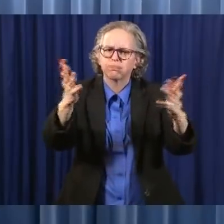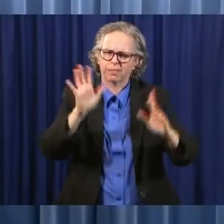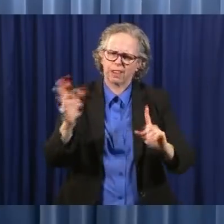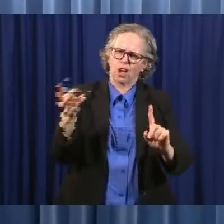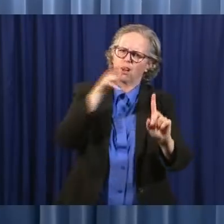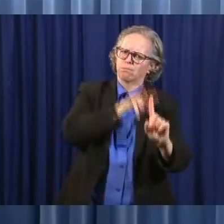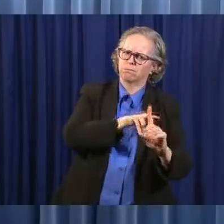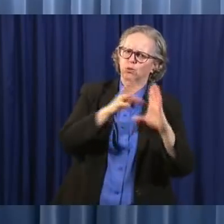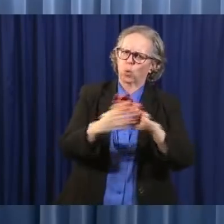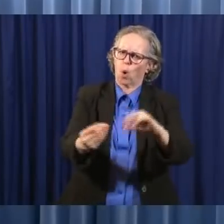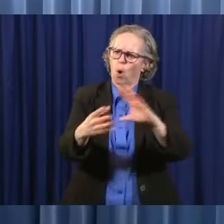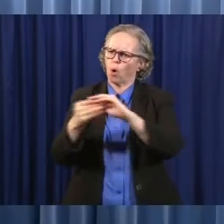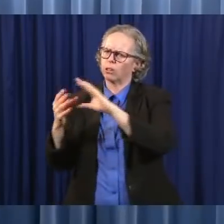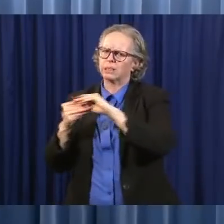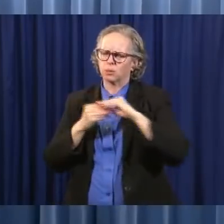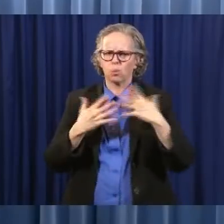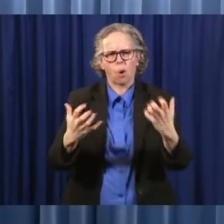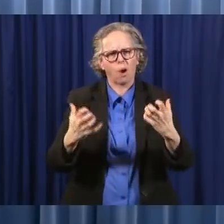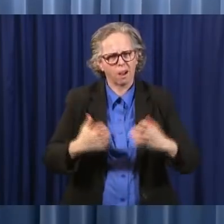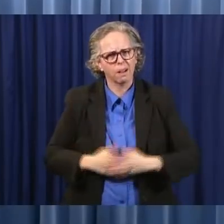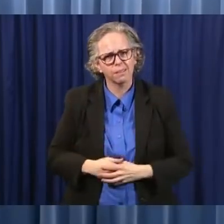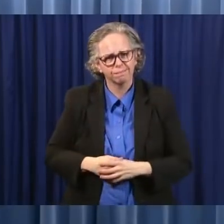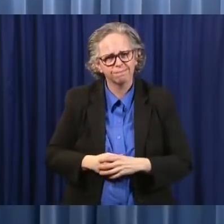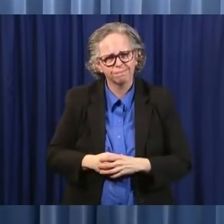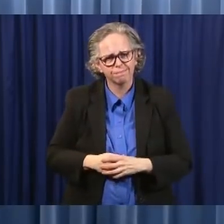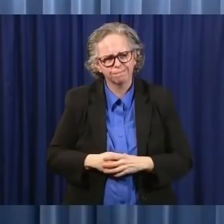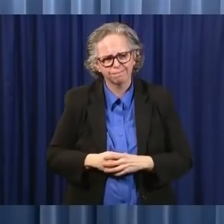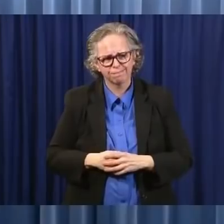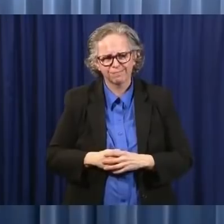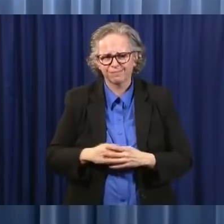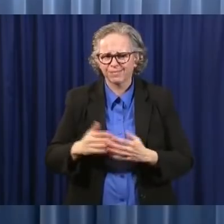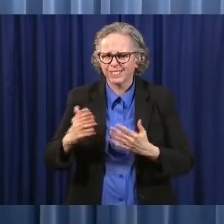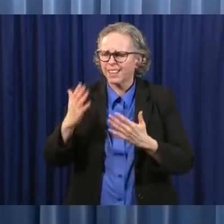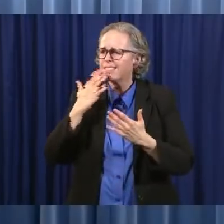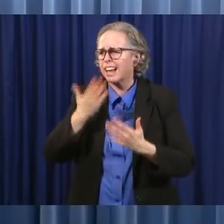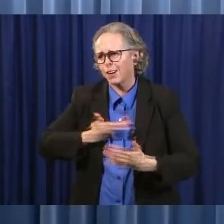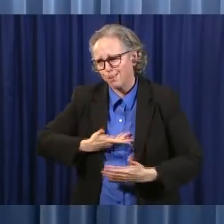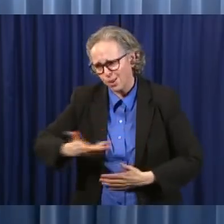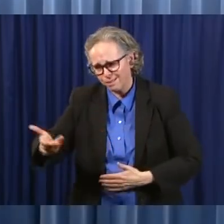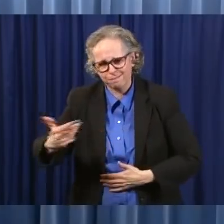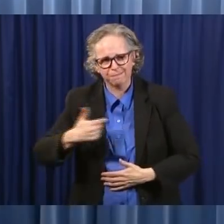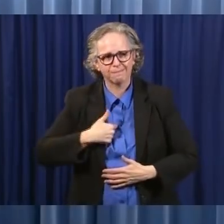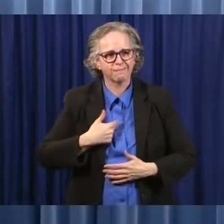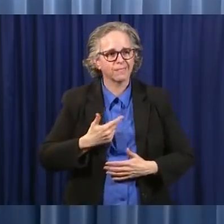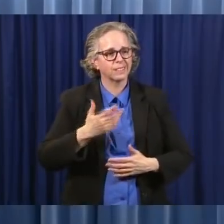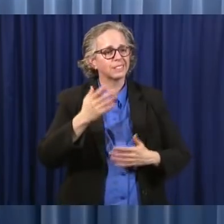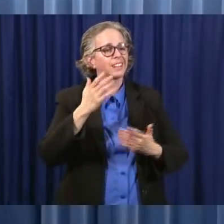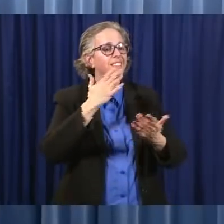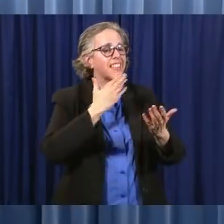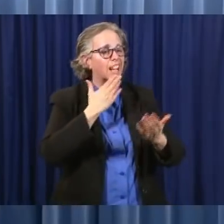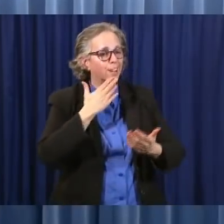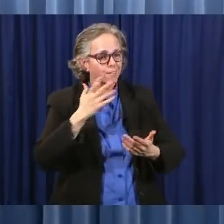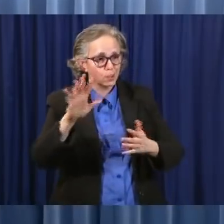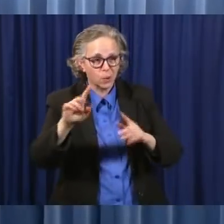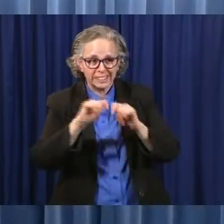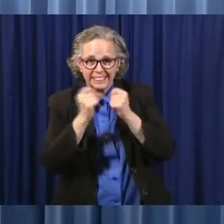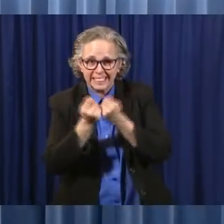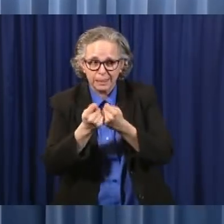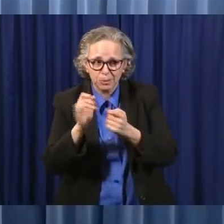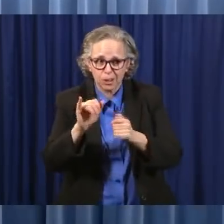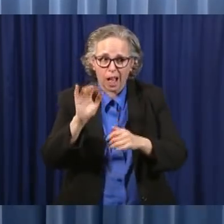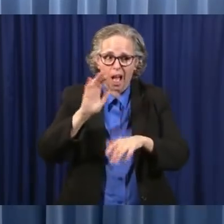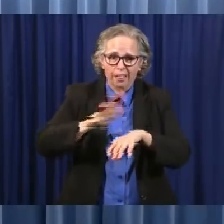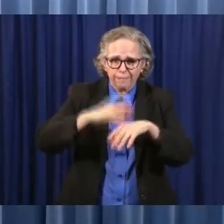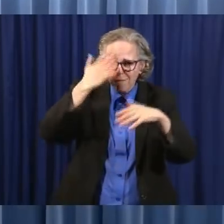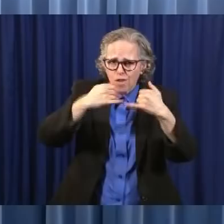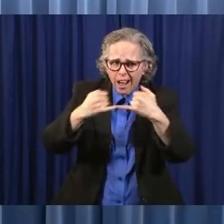that experience was like. Yes. Thank you for having me. And thank you to your team, too, on the front lines. We're thinking about all